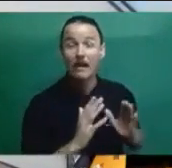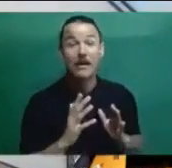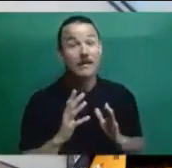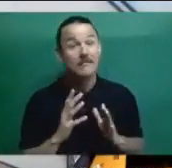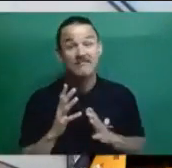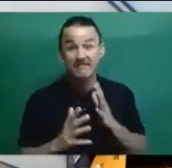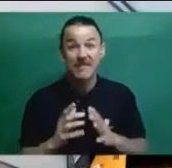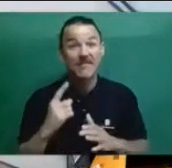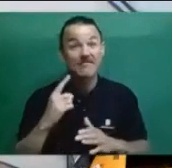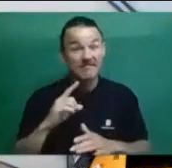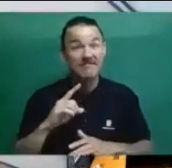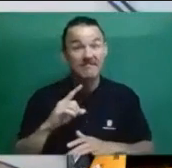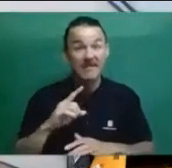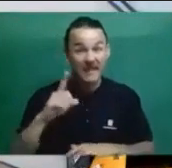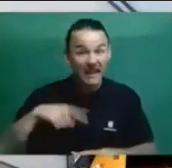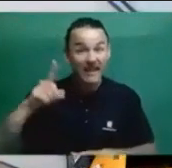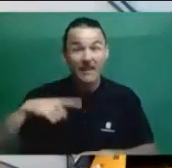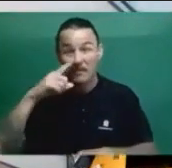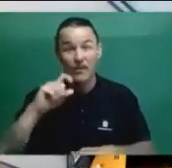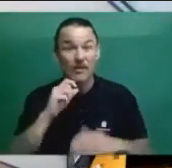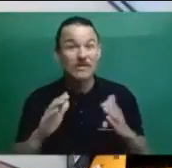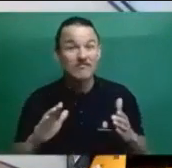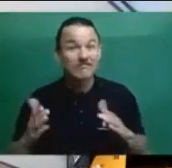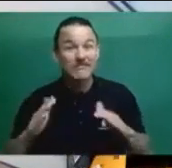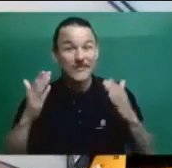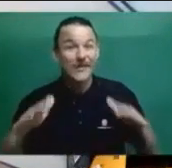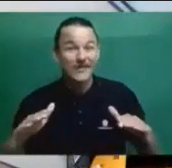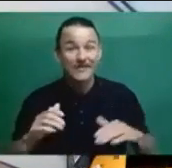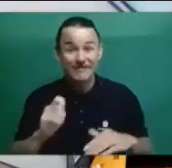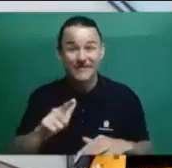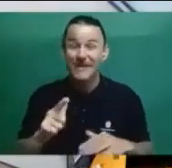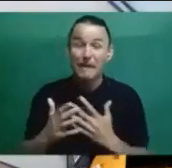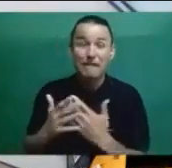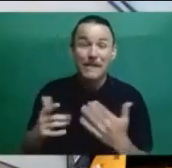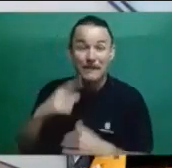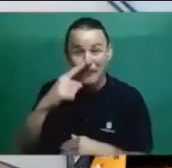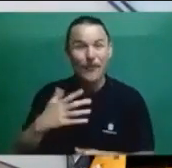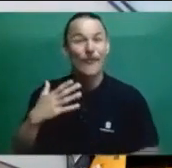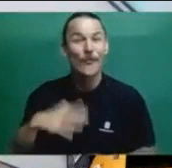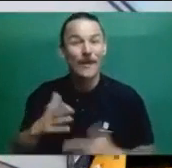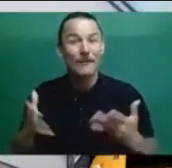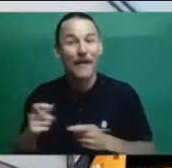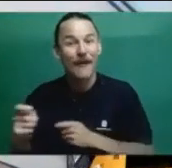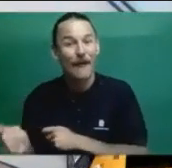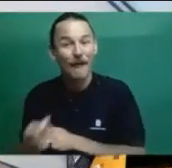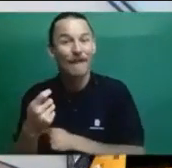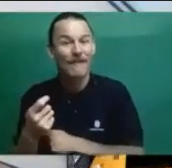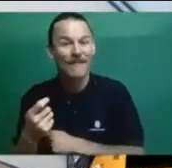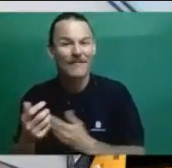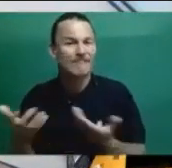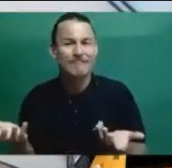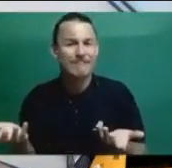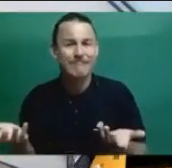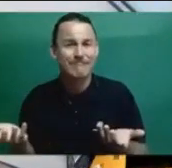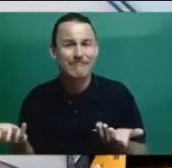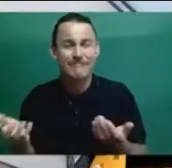criticised by a few people who would much prefer to have been playing golf than not playing golf. I don't think it's a fair comparison to compare missing a Wednesday